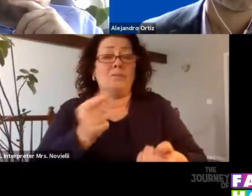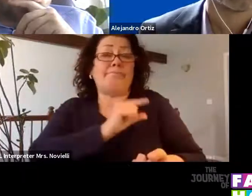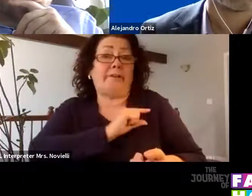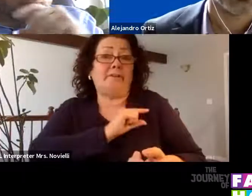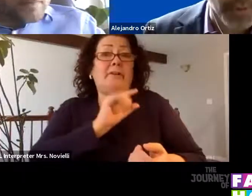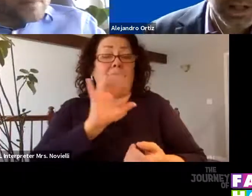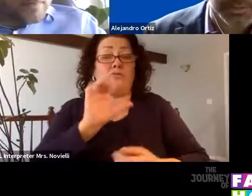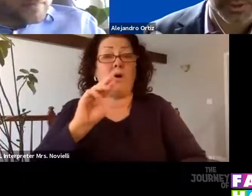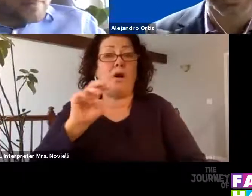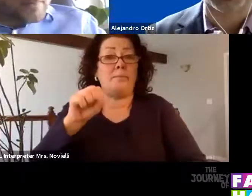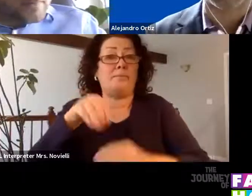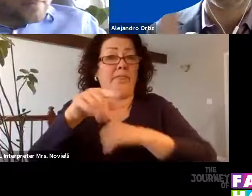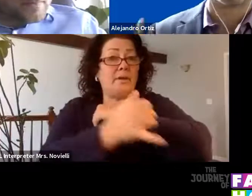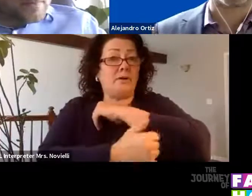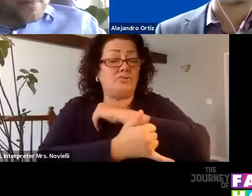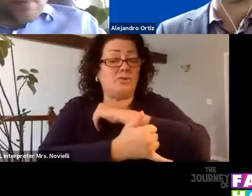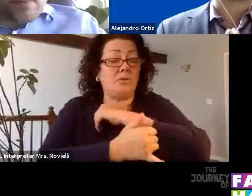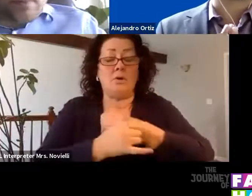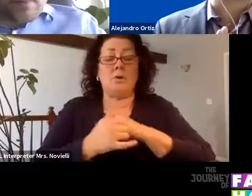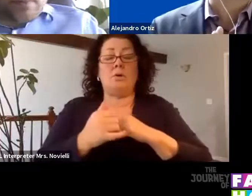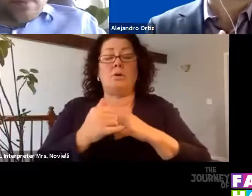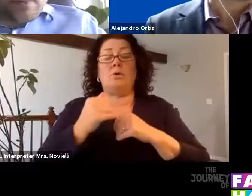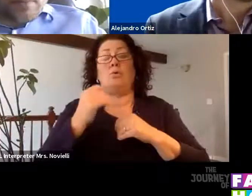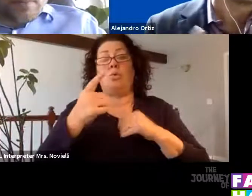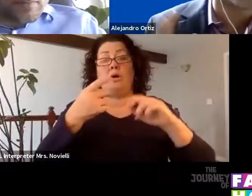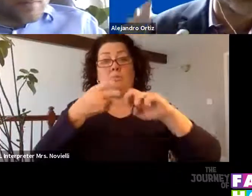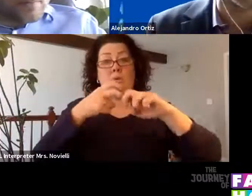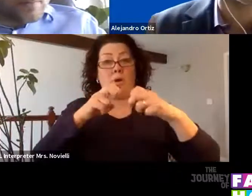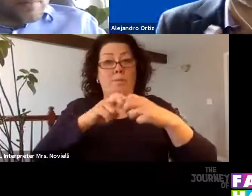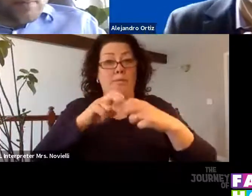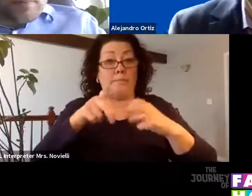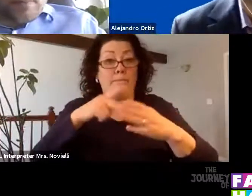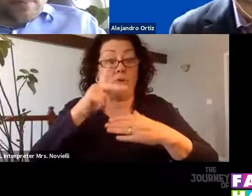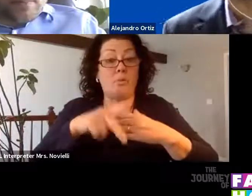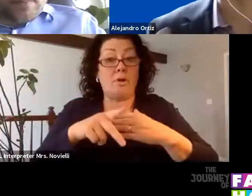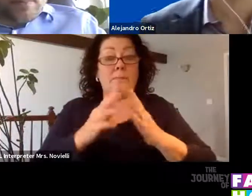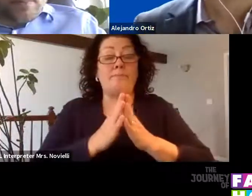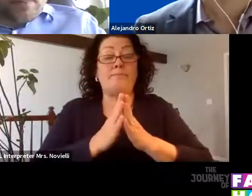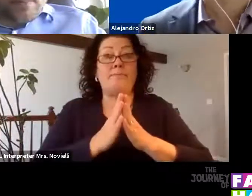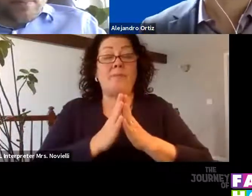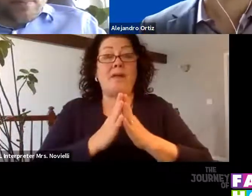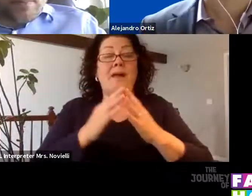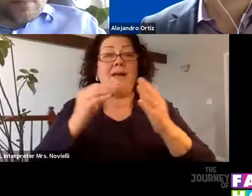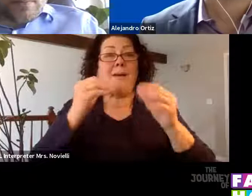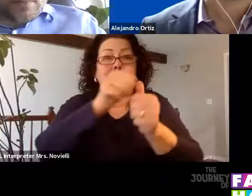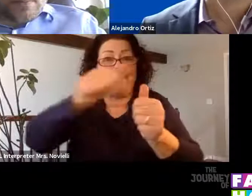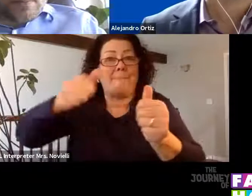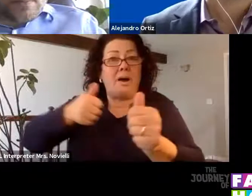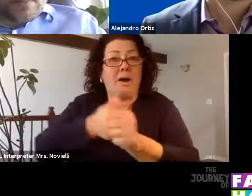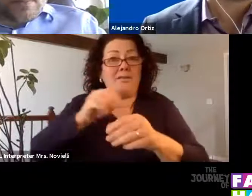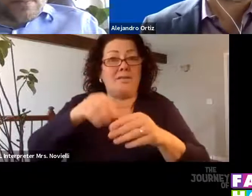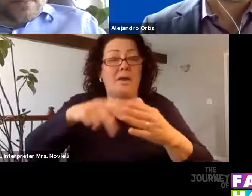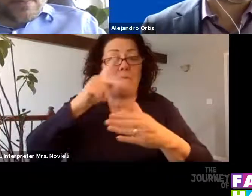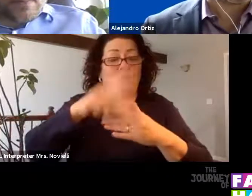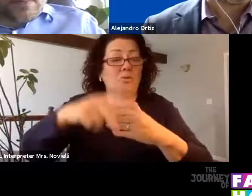So the problem with these programs, or one of the problems with the programs, is it imports the racial bias inherent in the